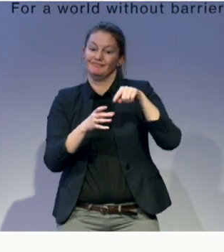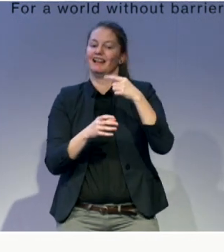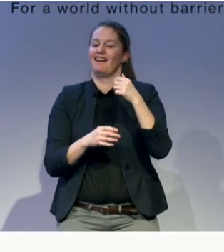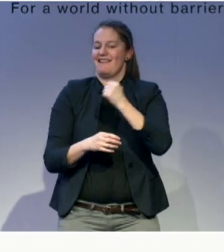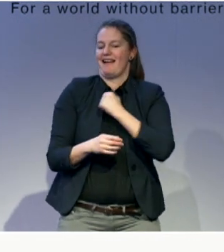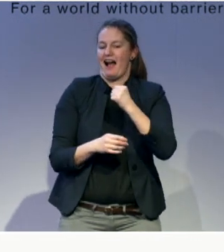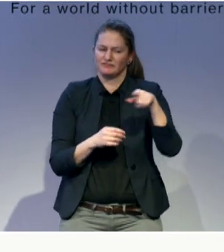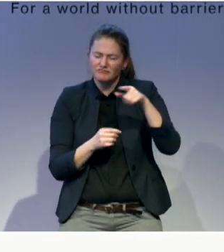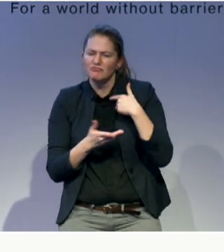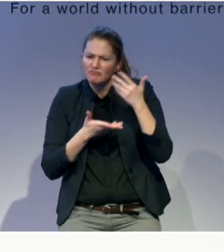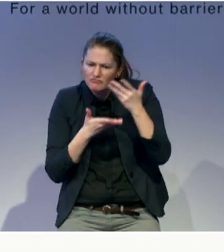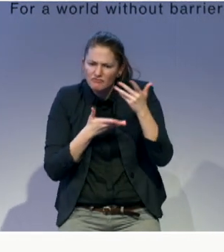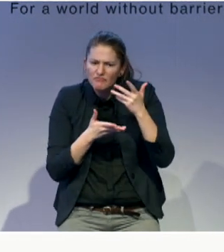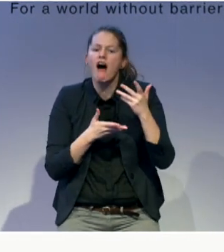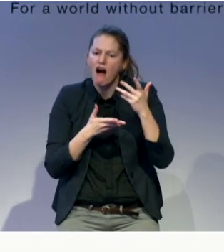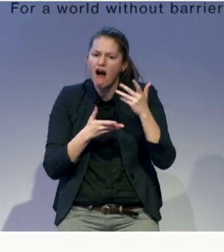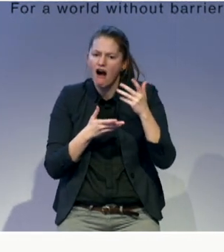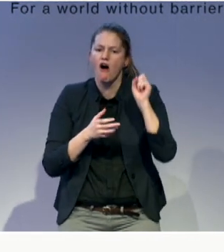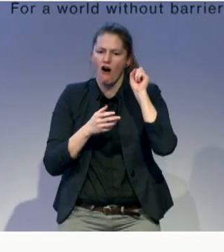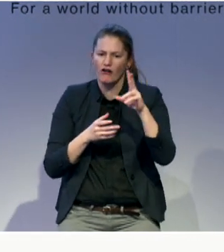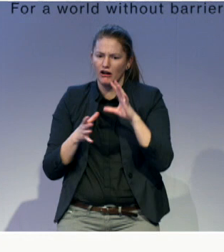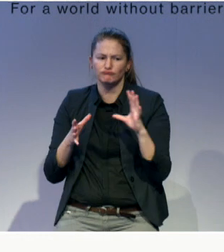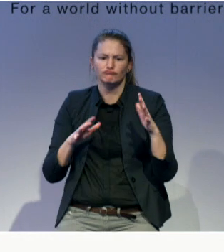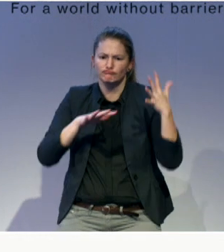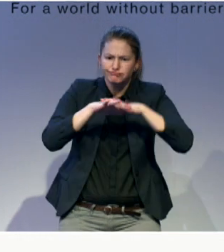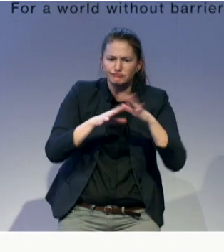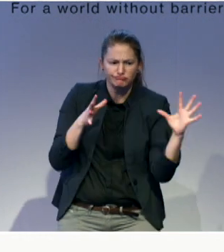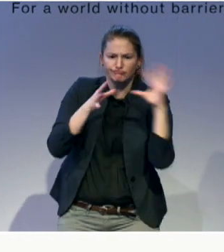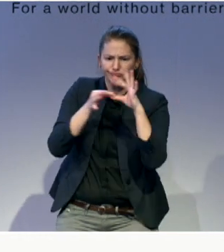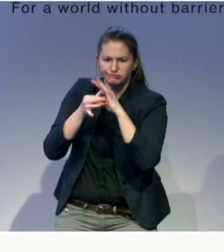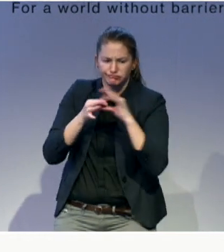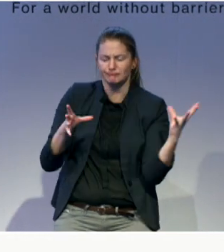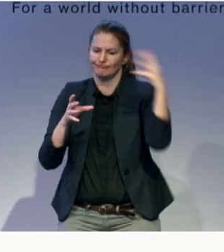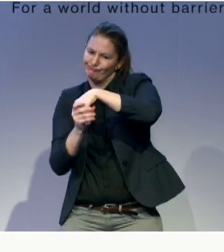52-page magazine and spread out in